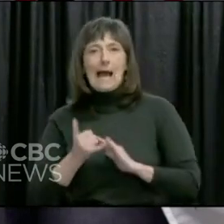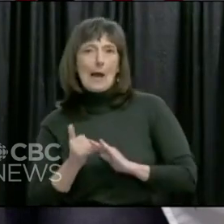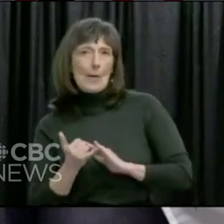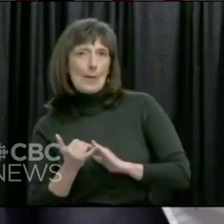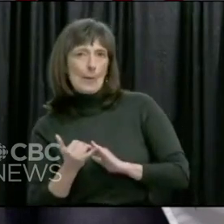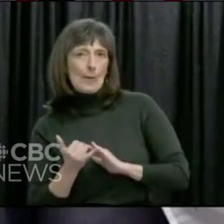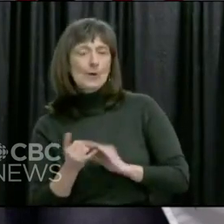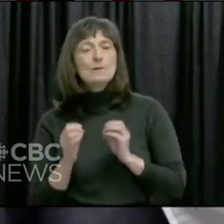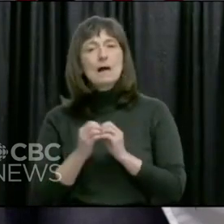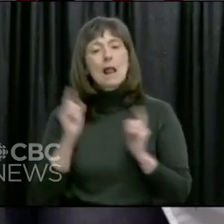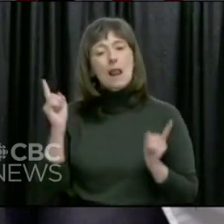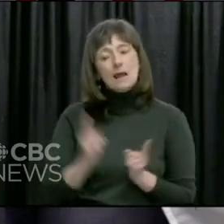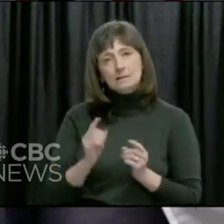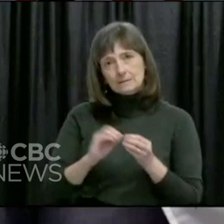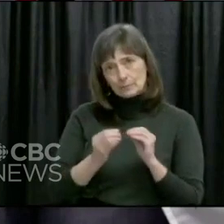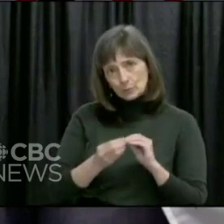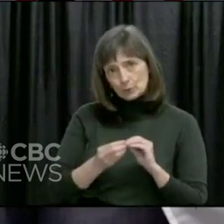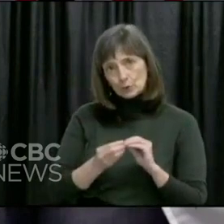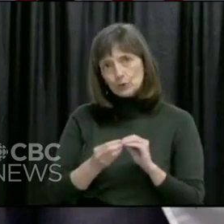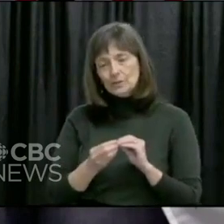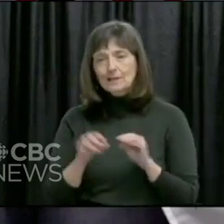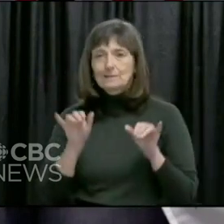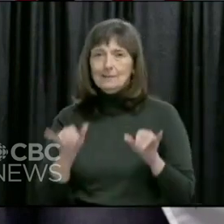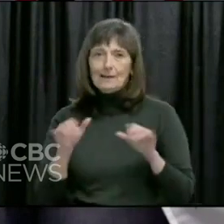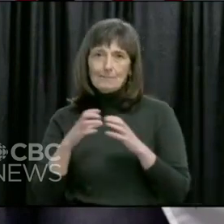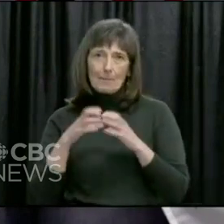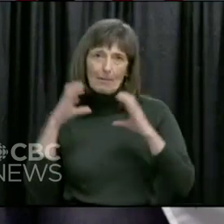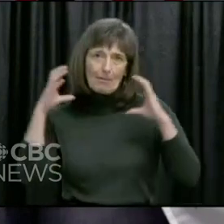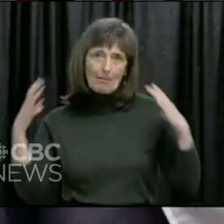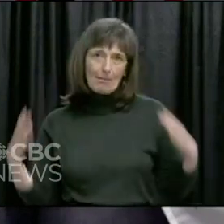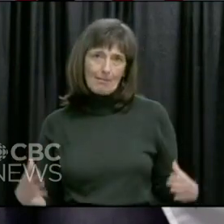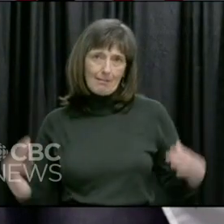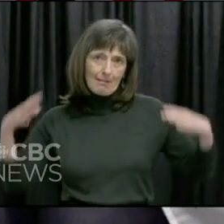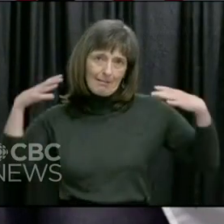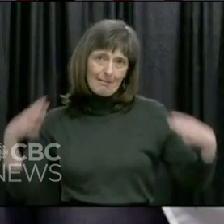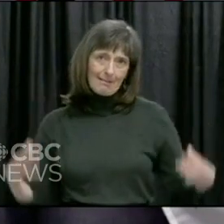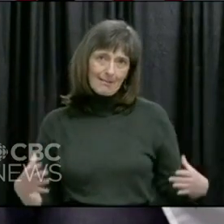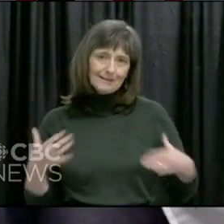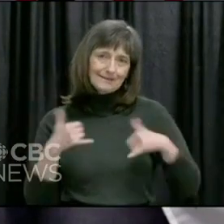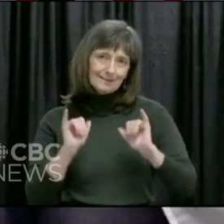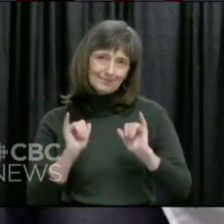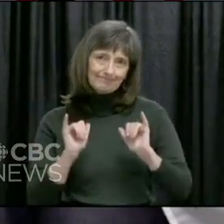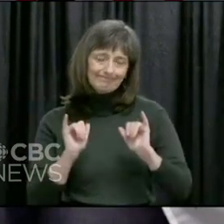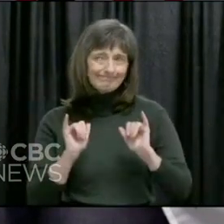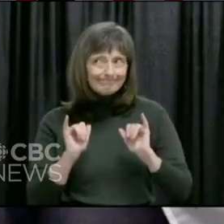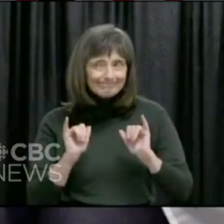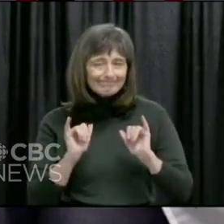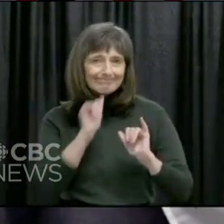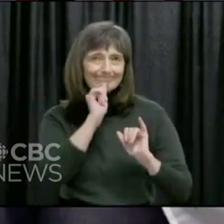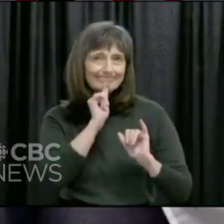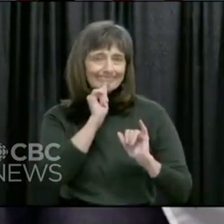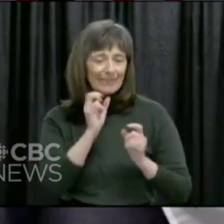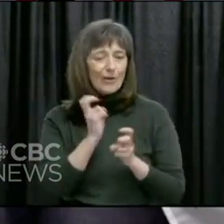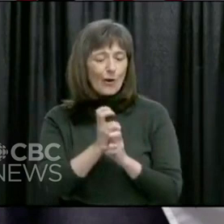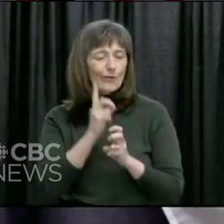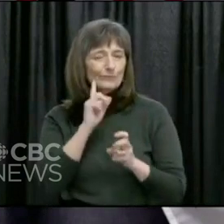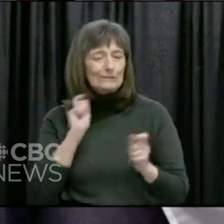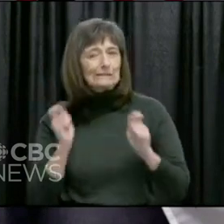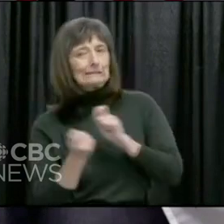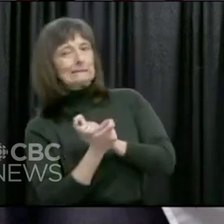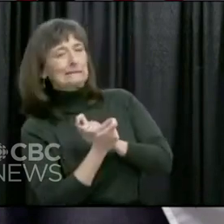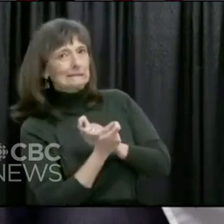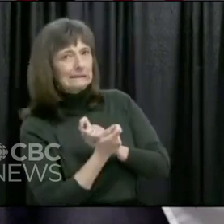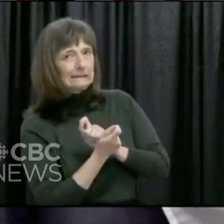a smaller scale and within our bubbles. I know this will be a difficult adjustment for many, but rather than focusing on what we